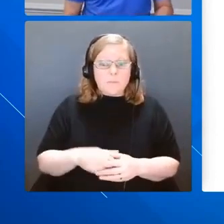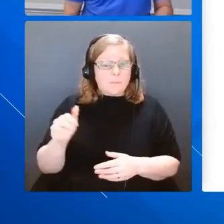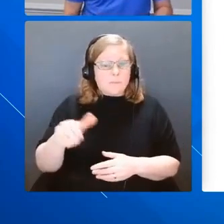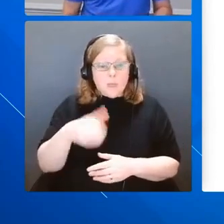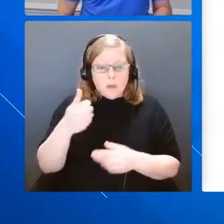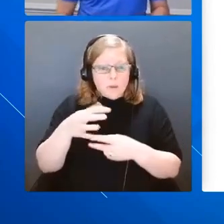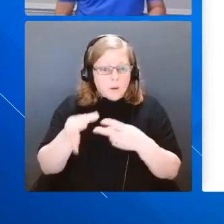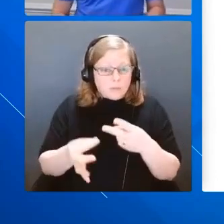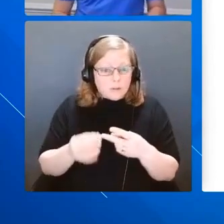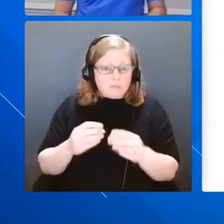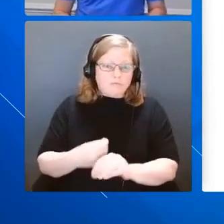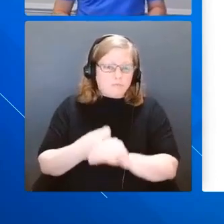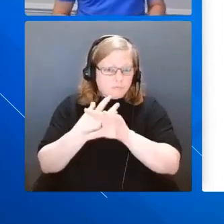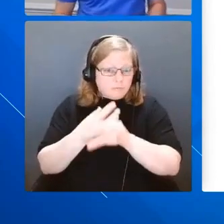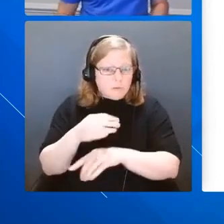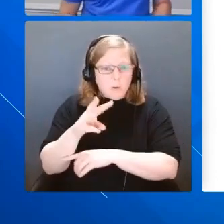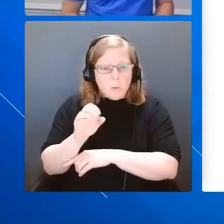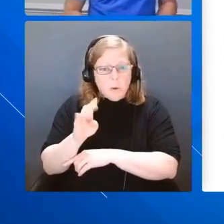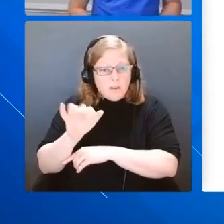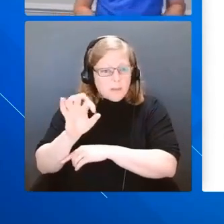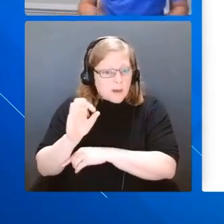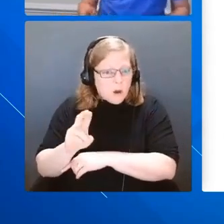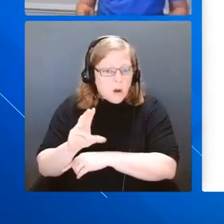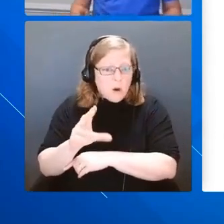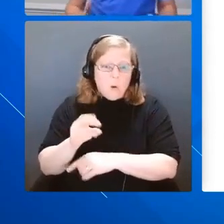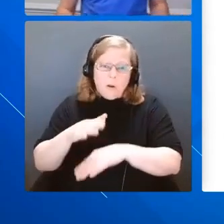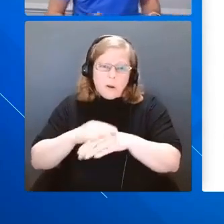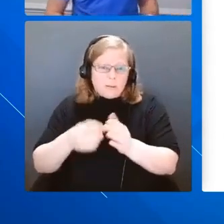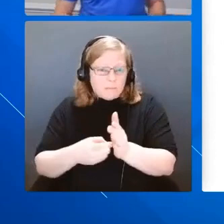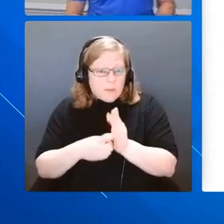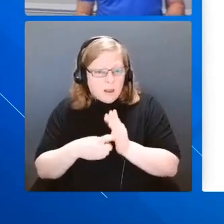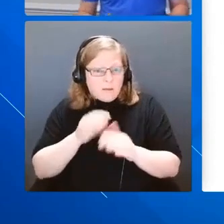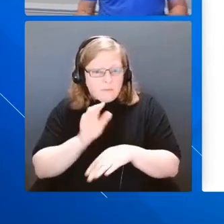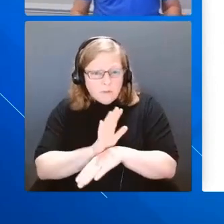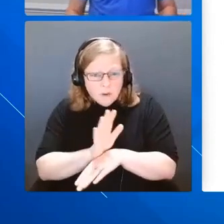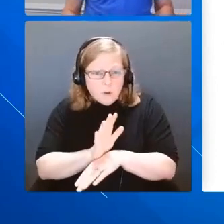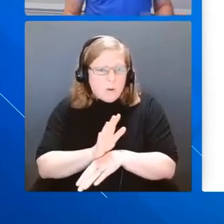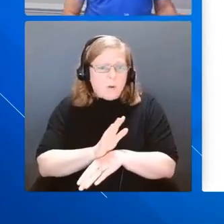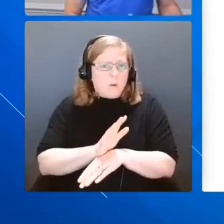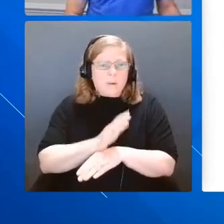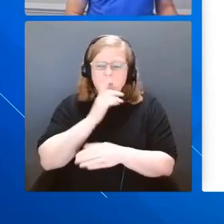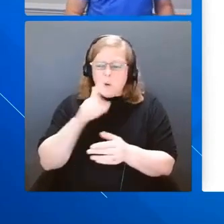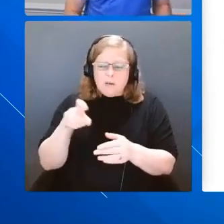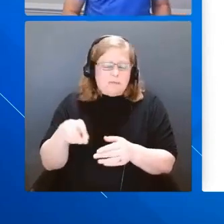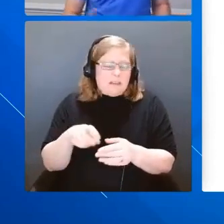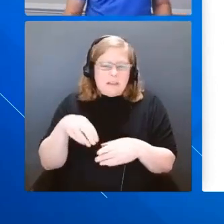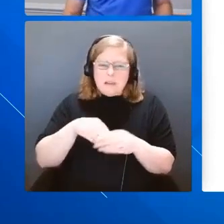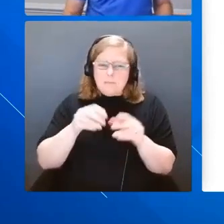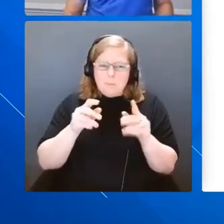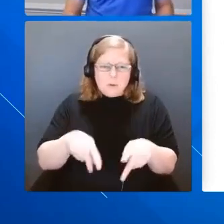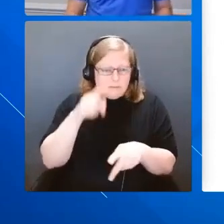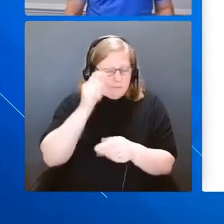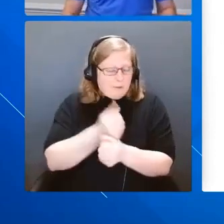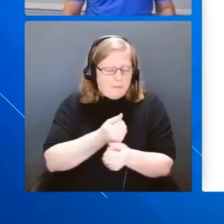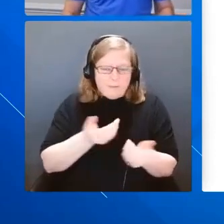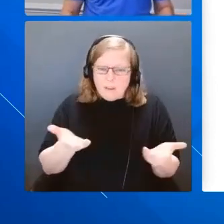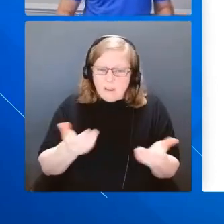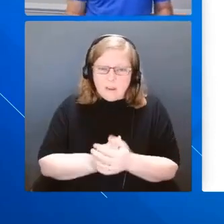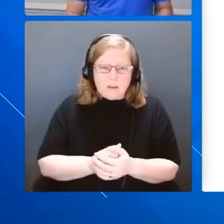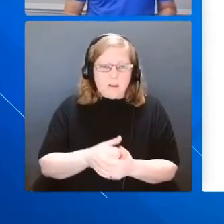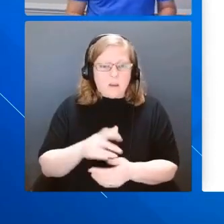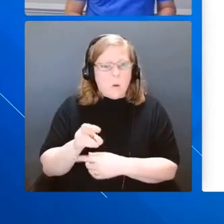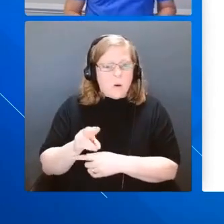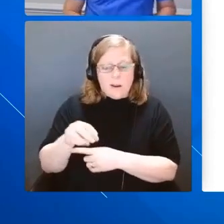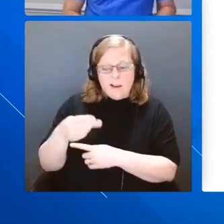webinars or on-demand videos before and post-event. Select certain speakers or topics for a virtual meeting, or maybe hybrid only. That can be the best